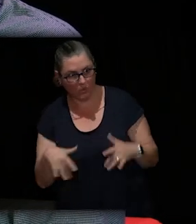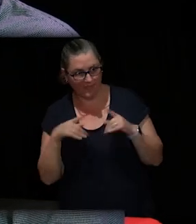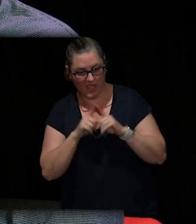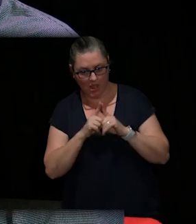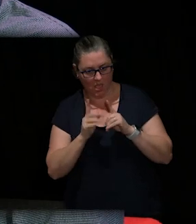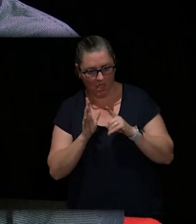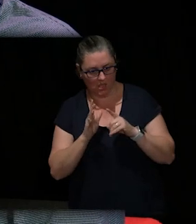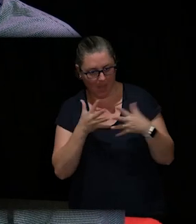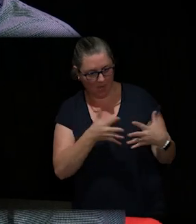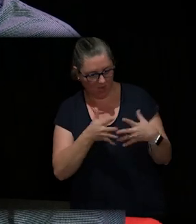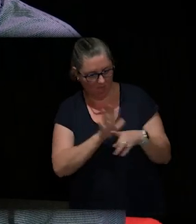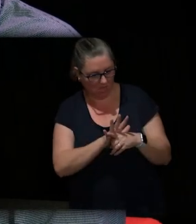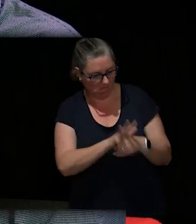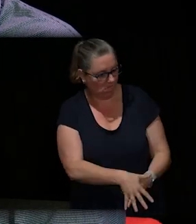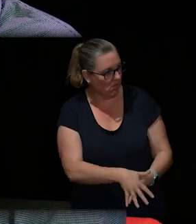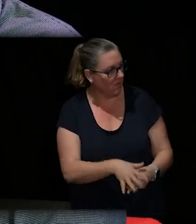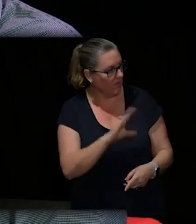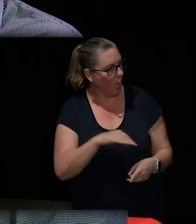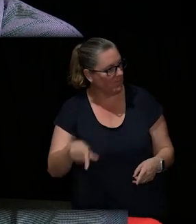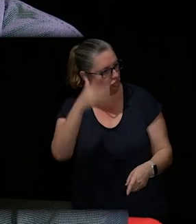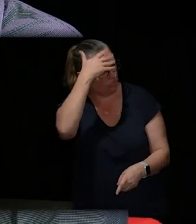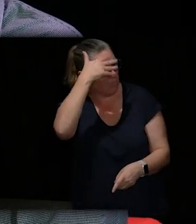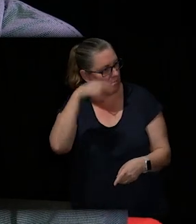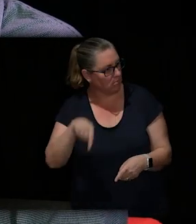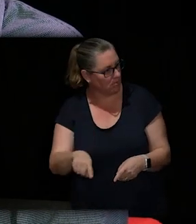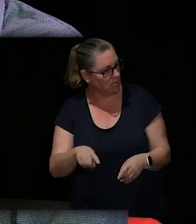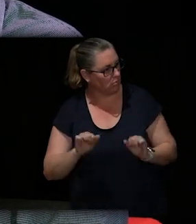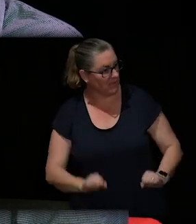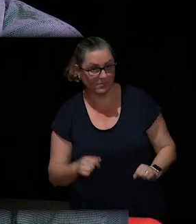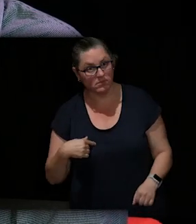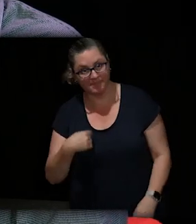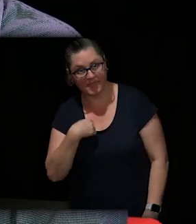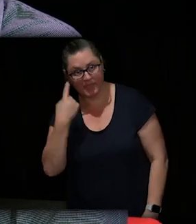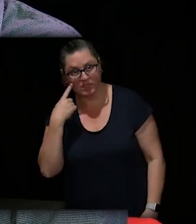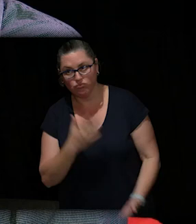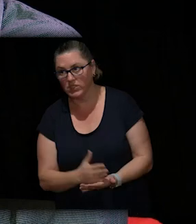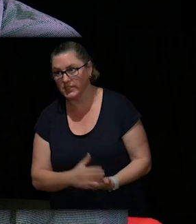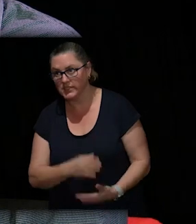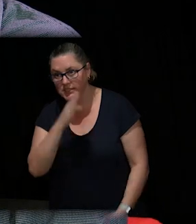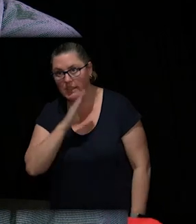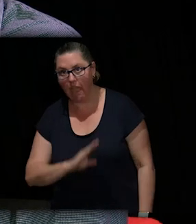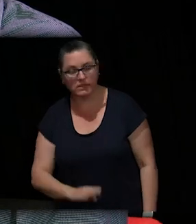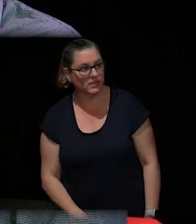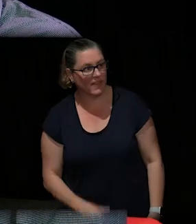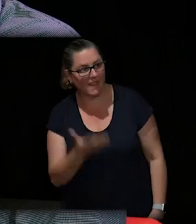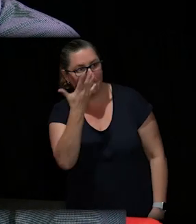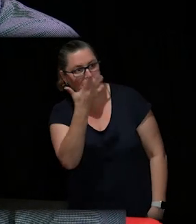think it's really sad that he's president and that 50 million people, however many, 70